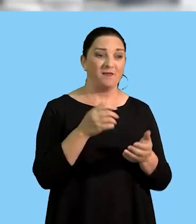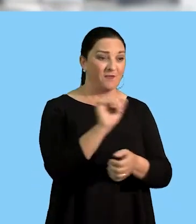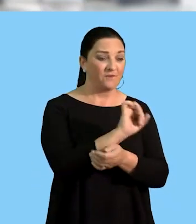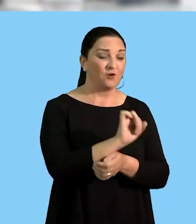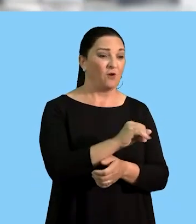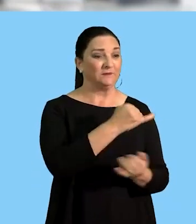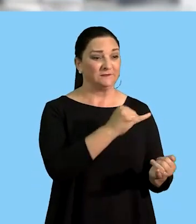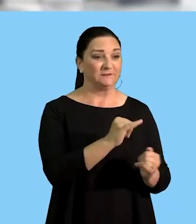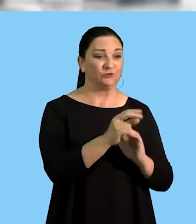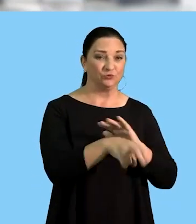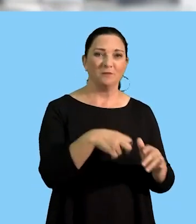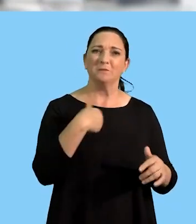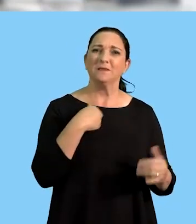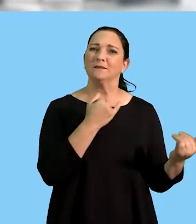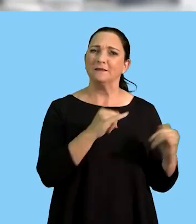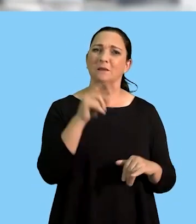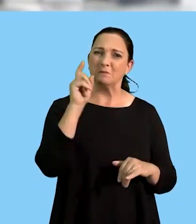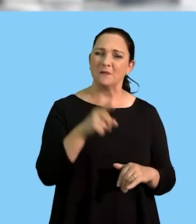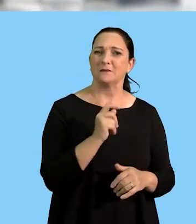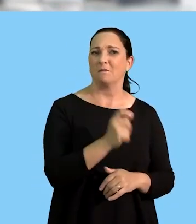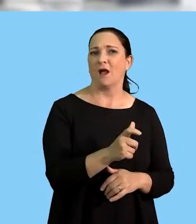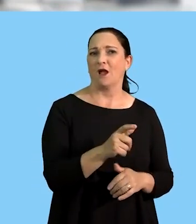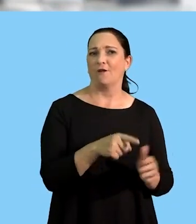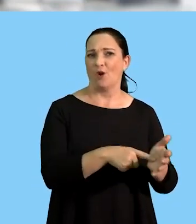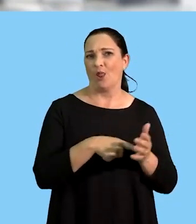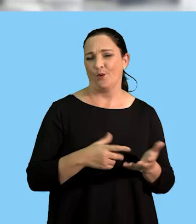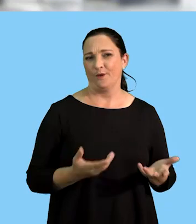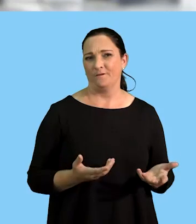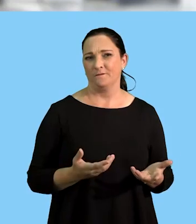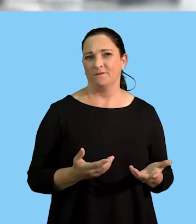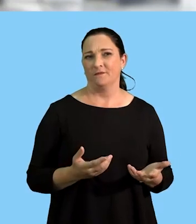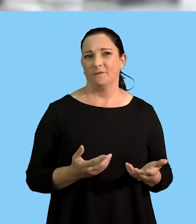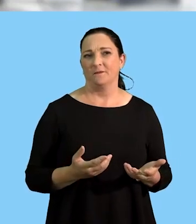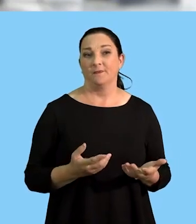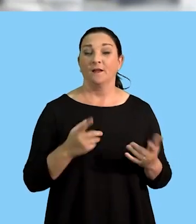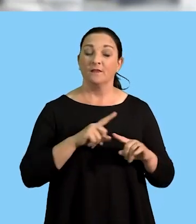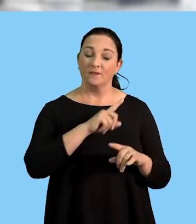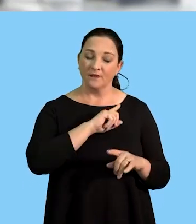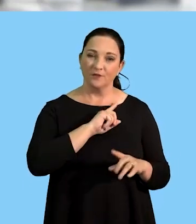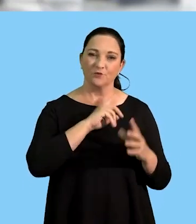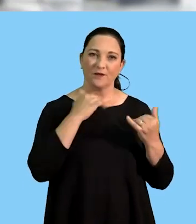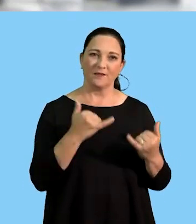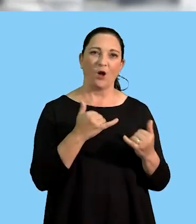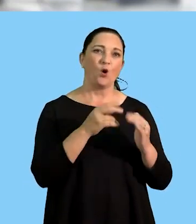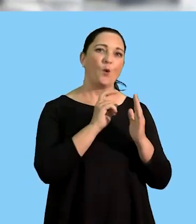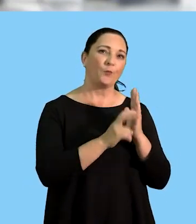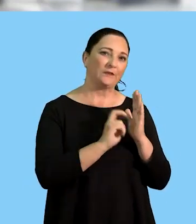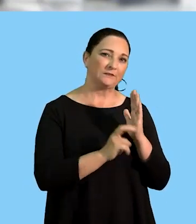will still have to pay my loan. So that is why I'm interested in taking insurance. Hence we call it the principle